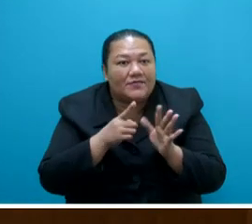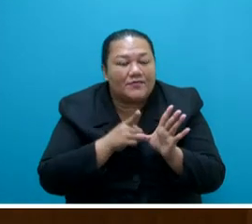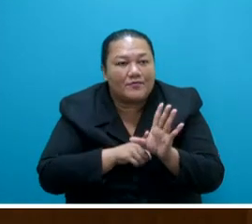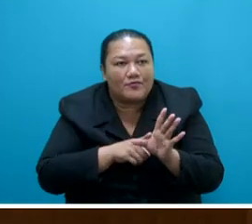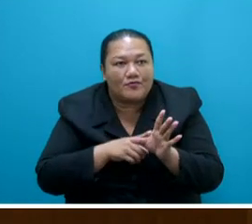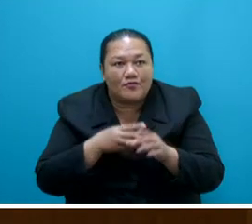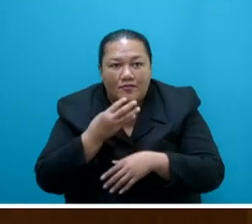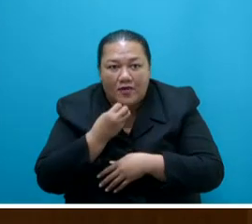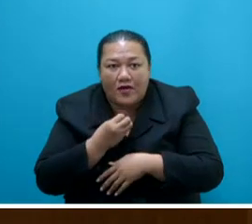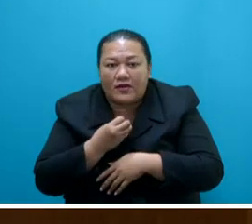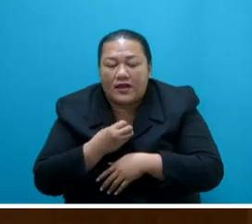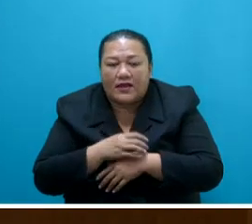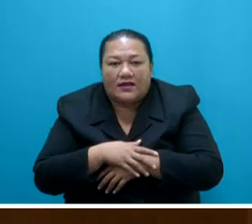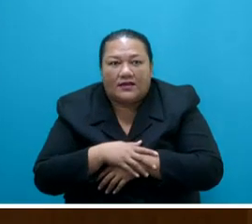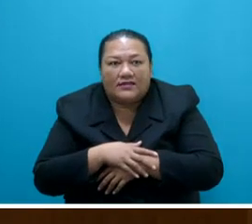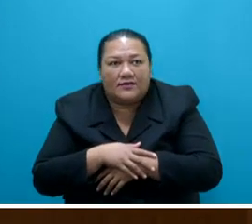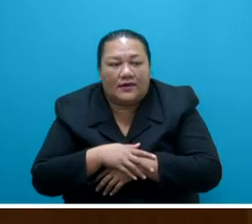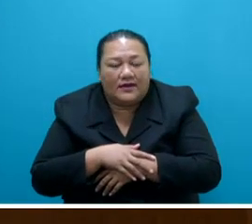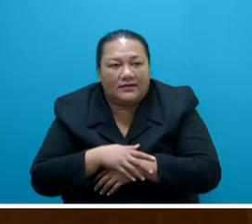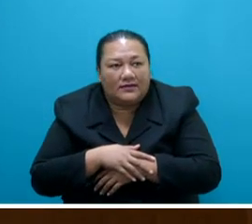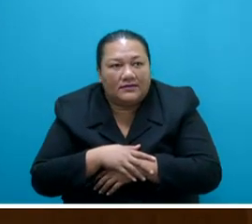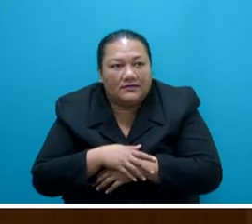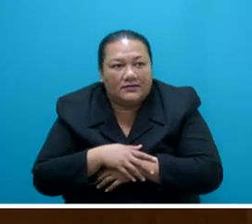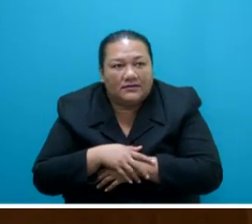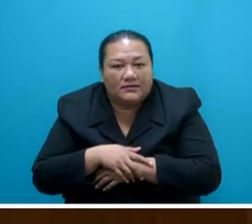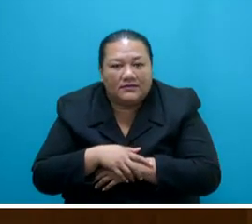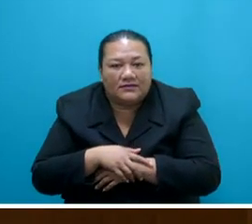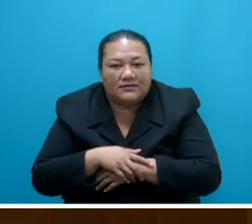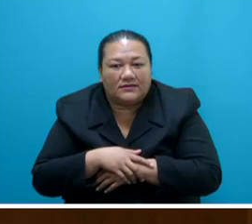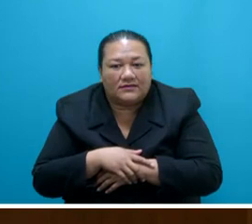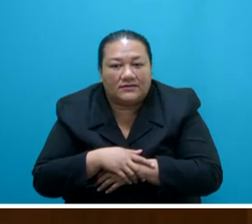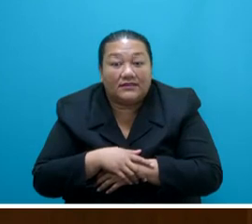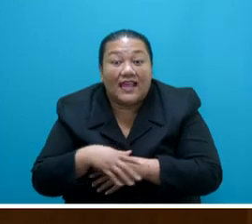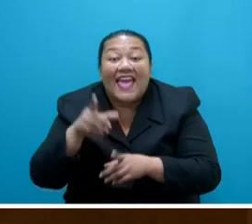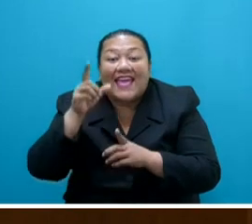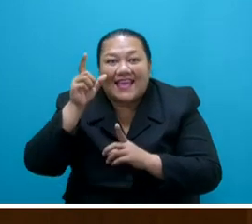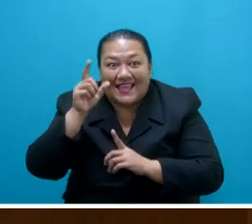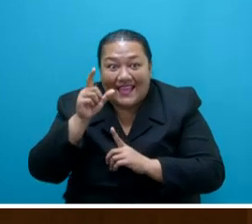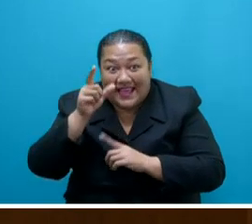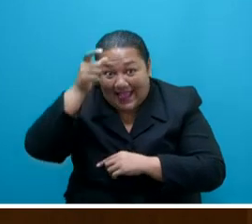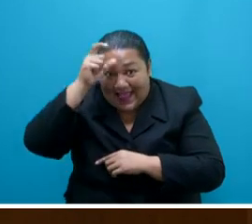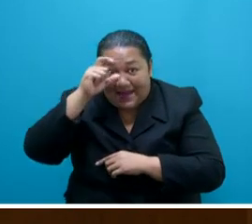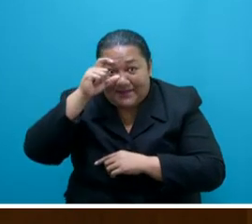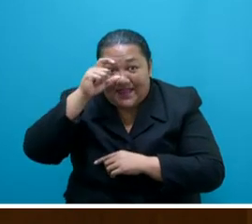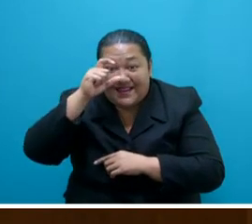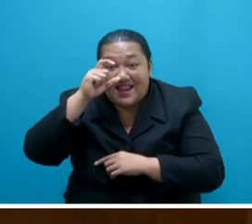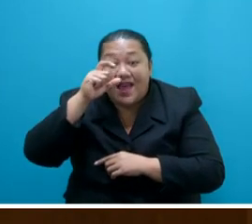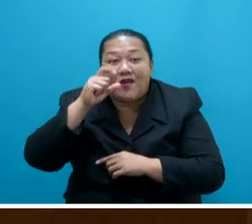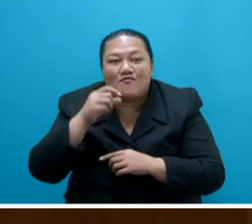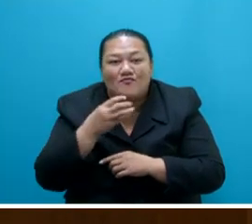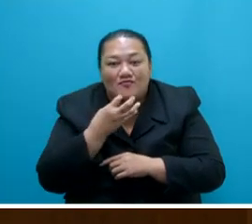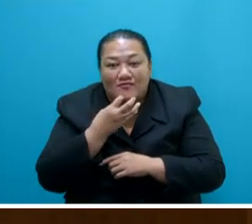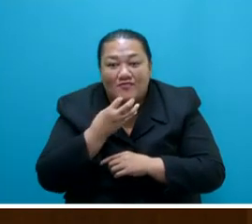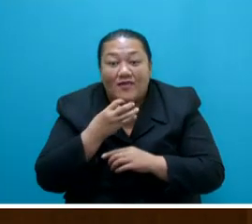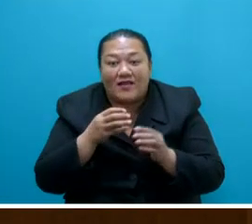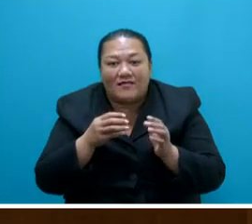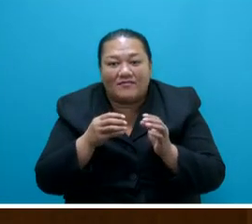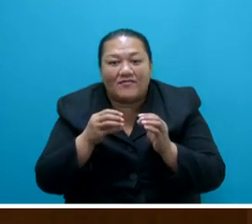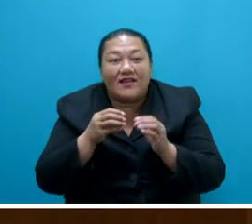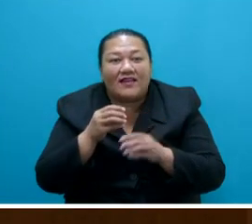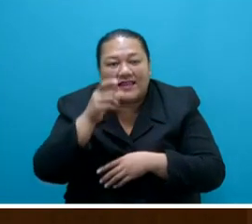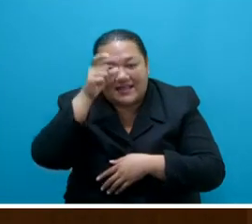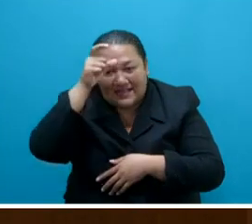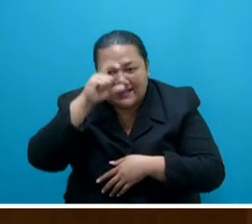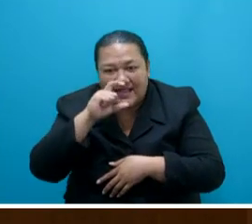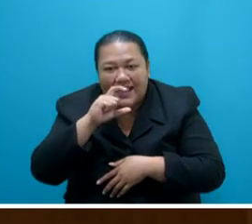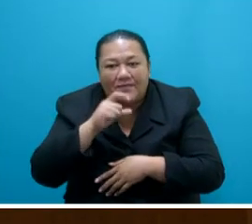mentor. When I was 10 years old, I served on board Captain Brown's yacht as one of his cadets. Later in life, I joined